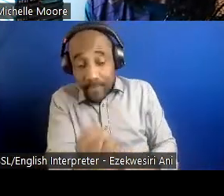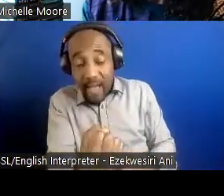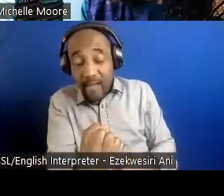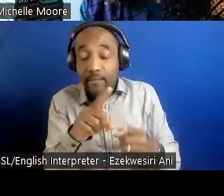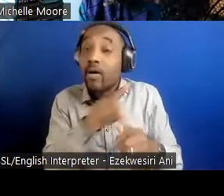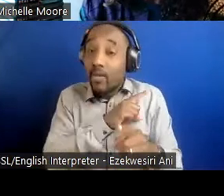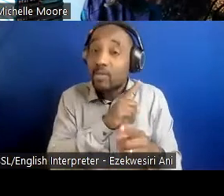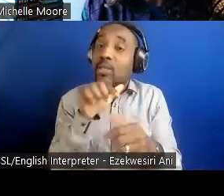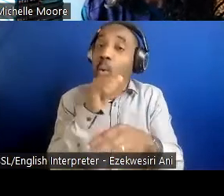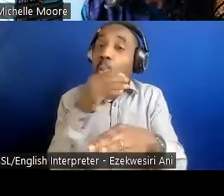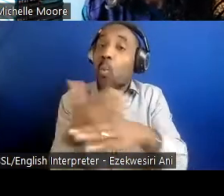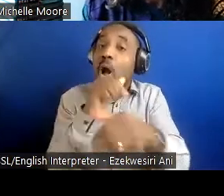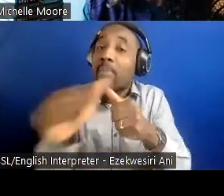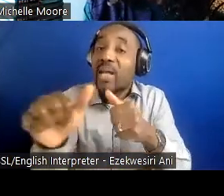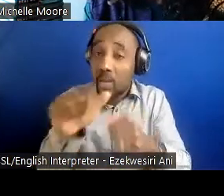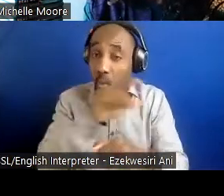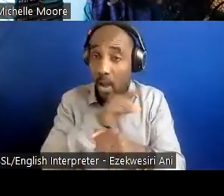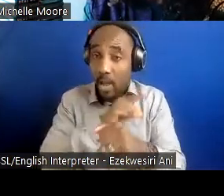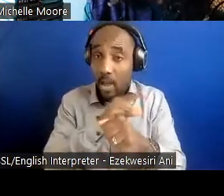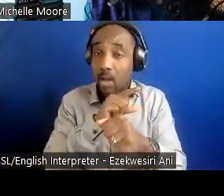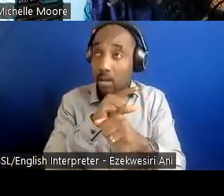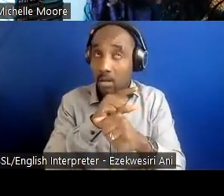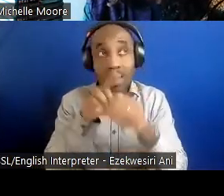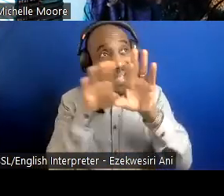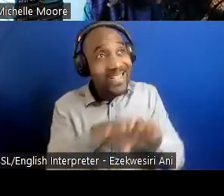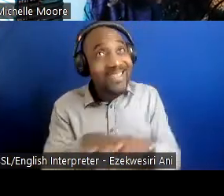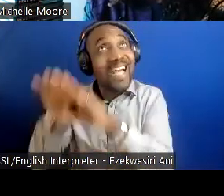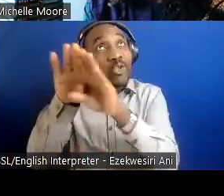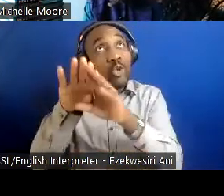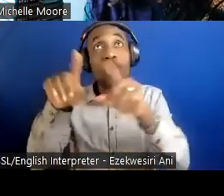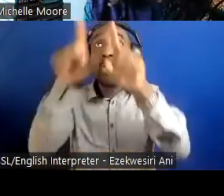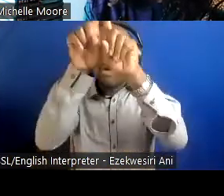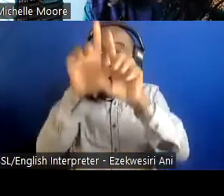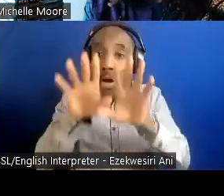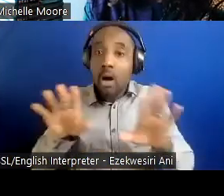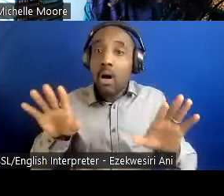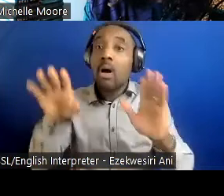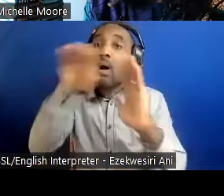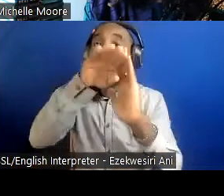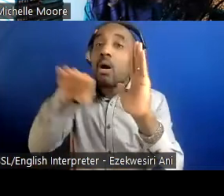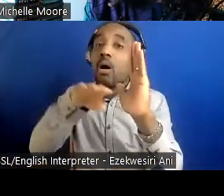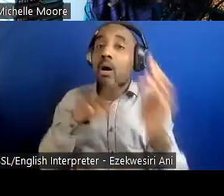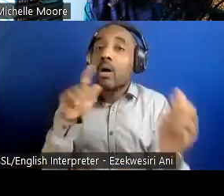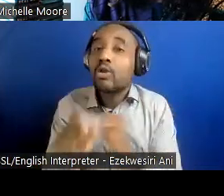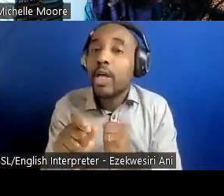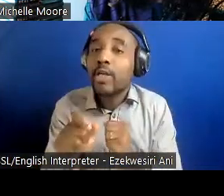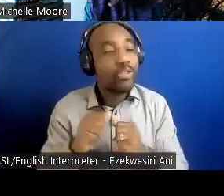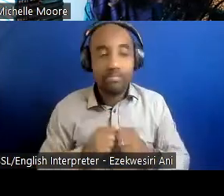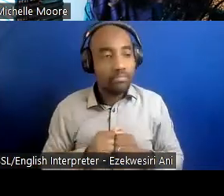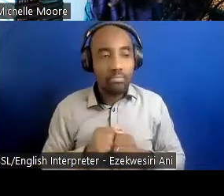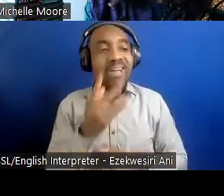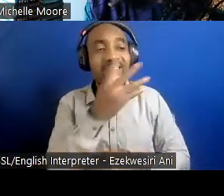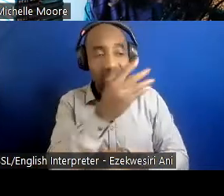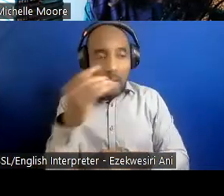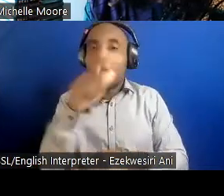place, because top-down solutions from a national level are only ever going to affect a certain degree of people. Working actually locally, meeting people where